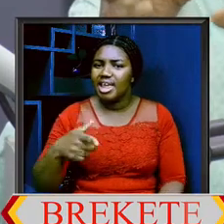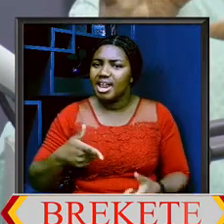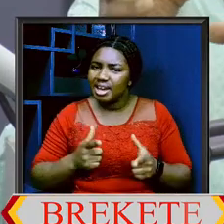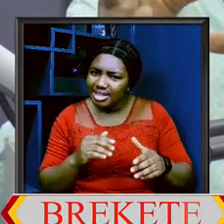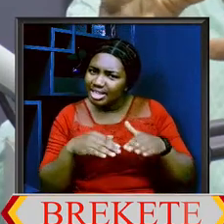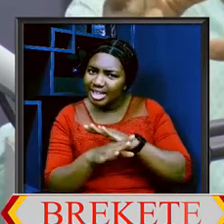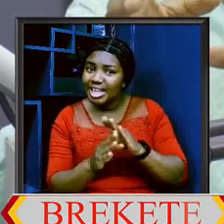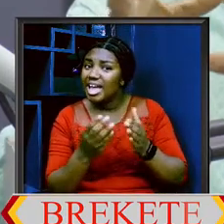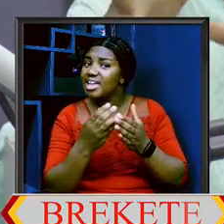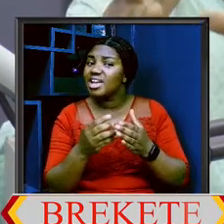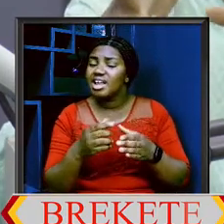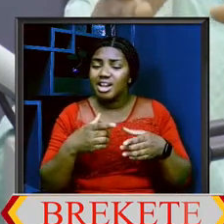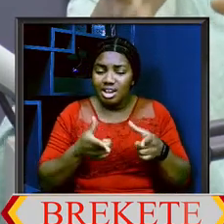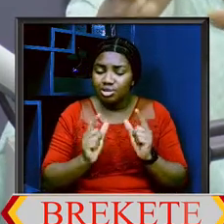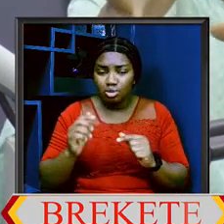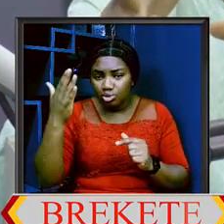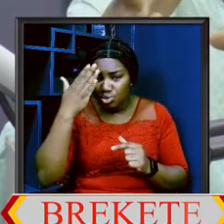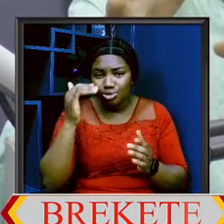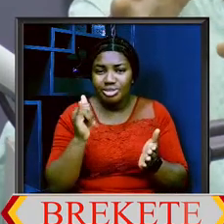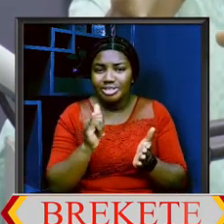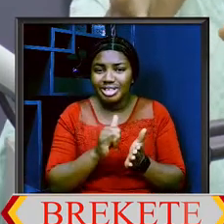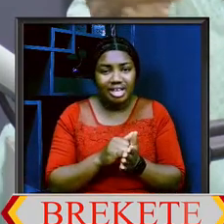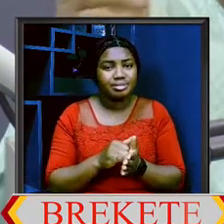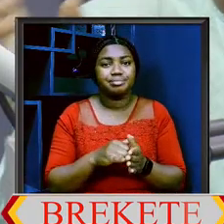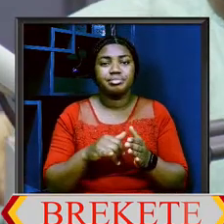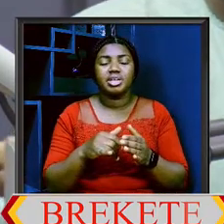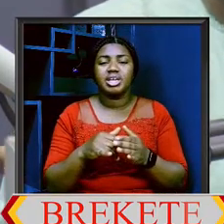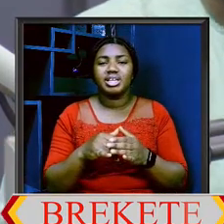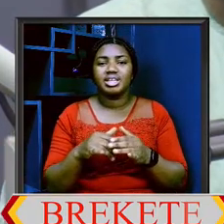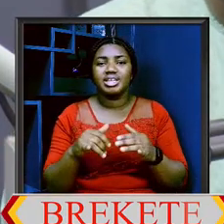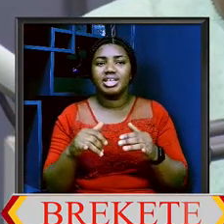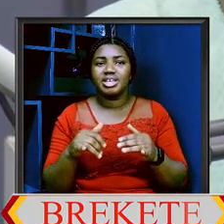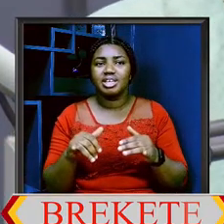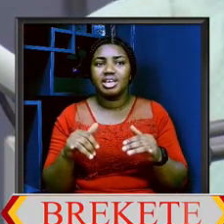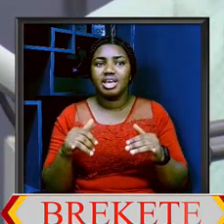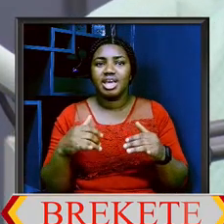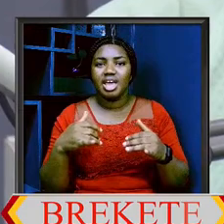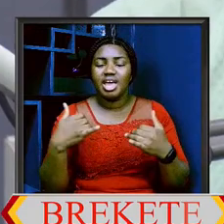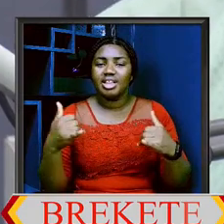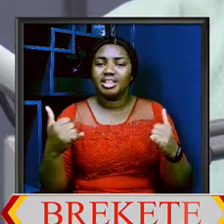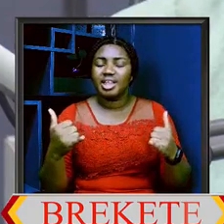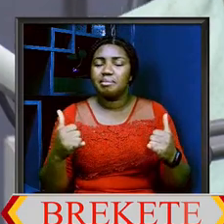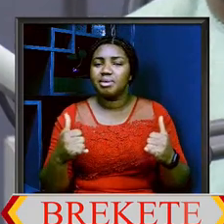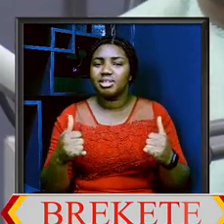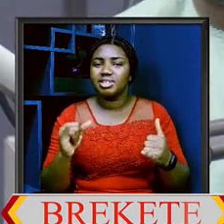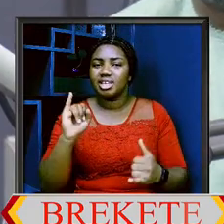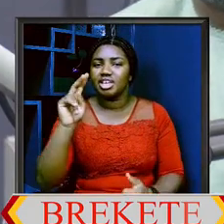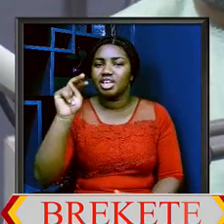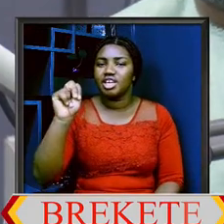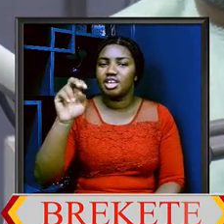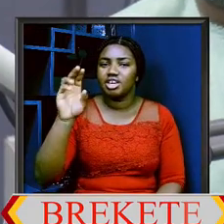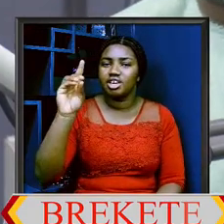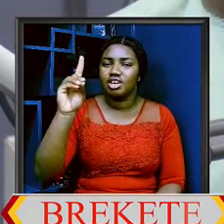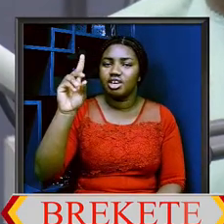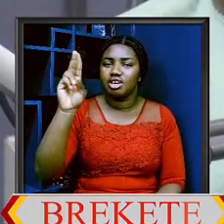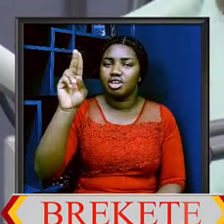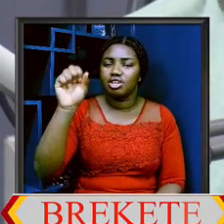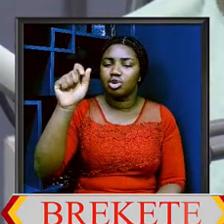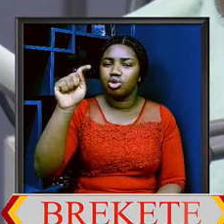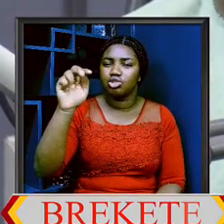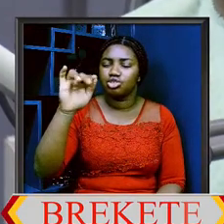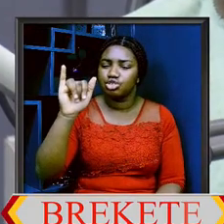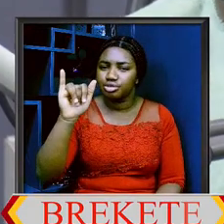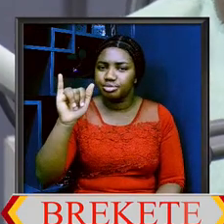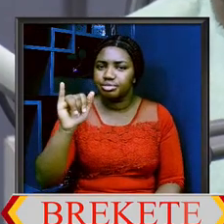know even the entertainment industry get people when be say we supposed to recognize another person